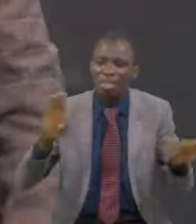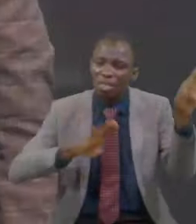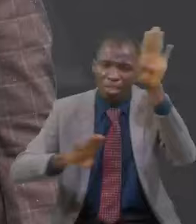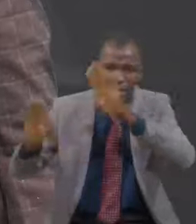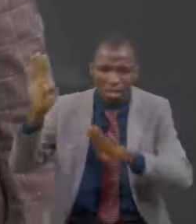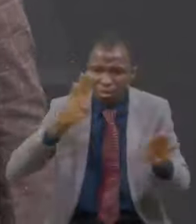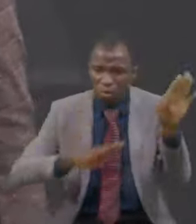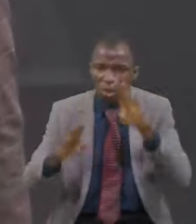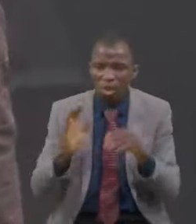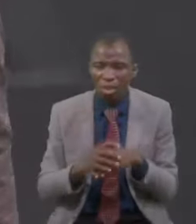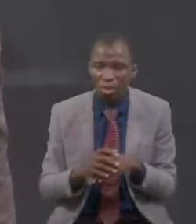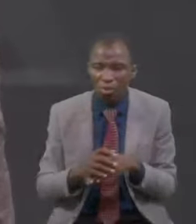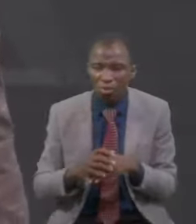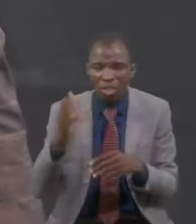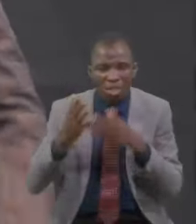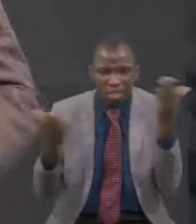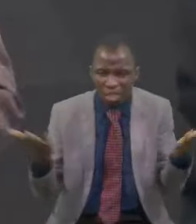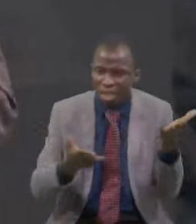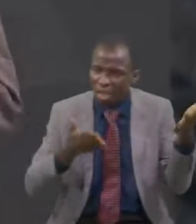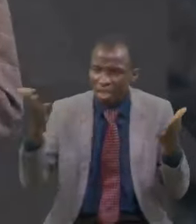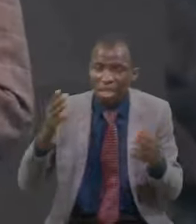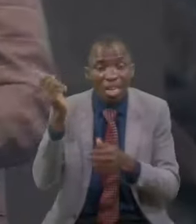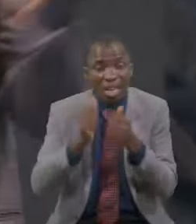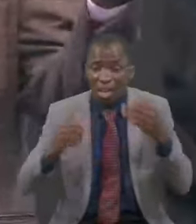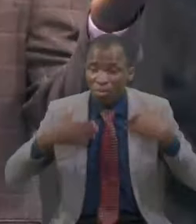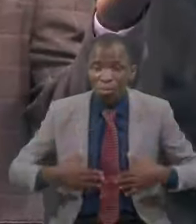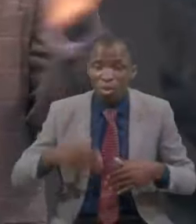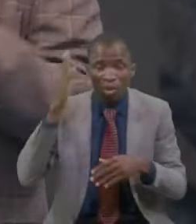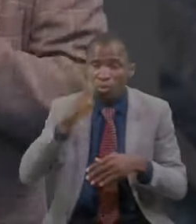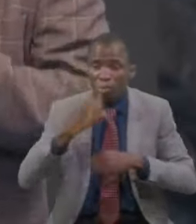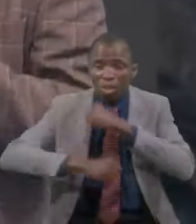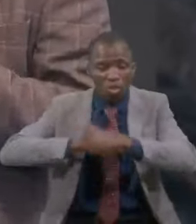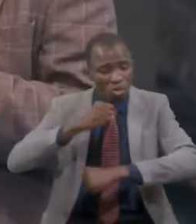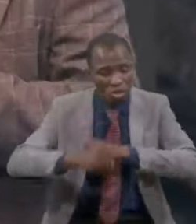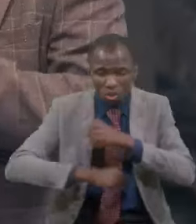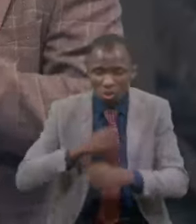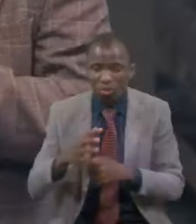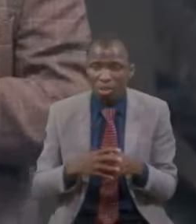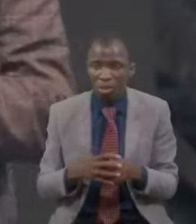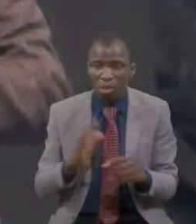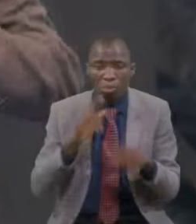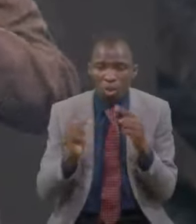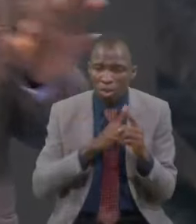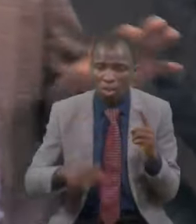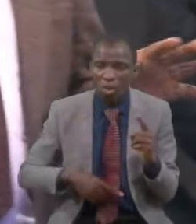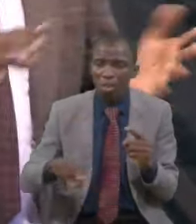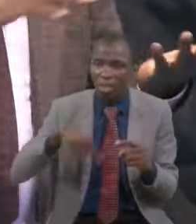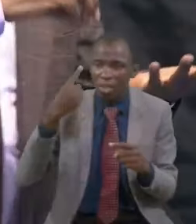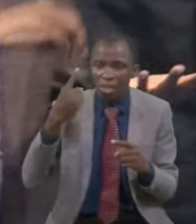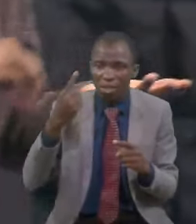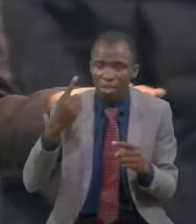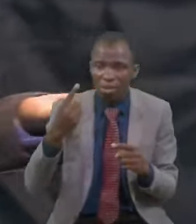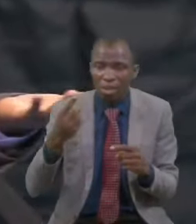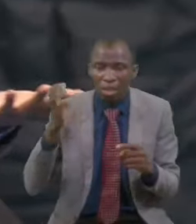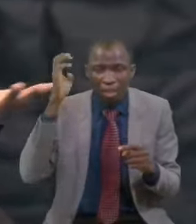and there. Everybody will be suffering. But the Lord says, he doesn't want you to